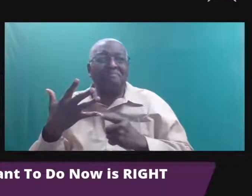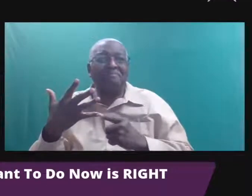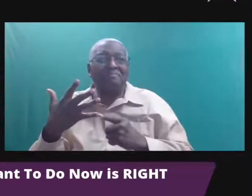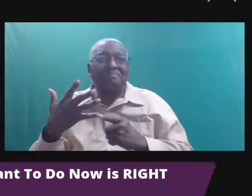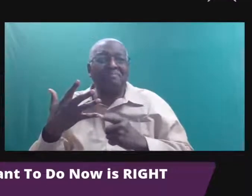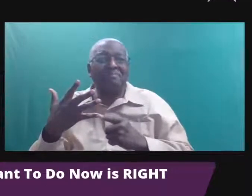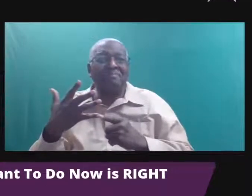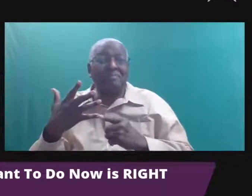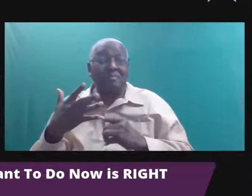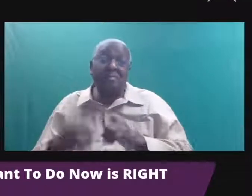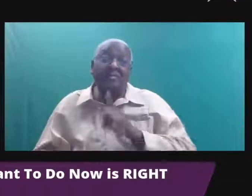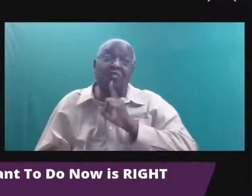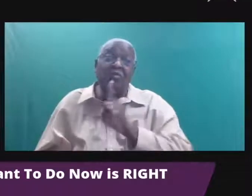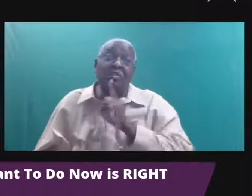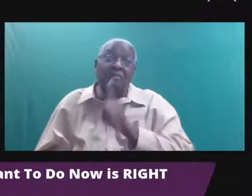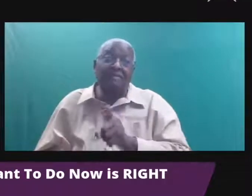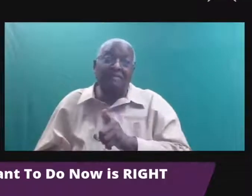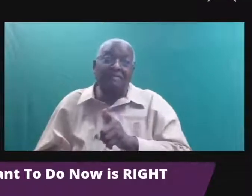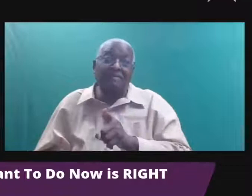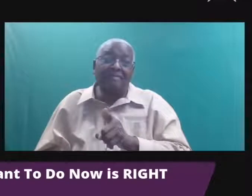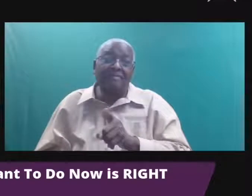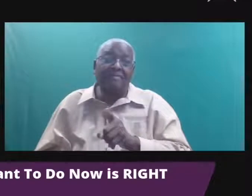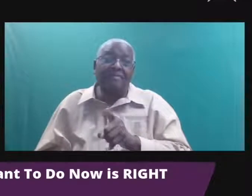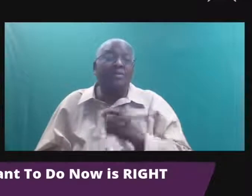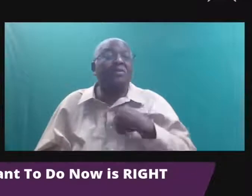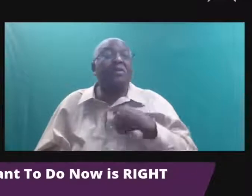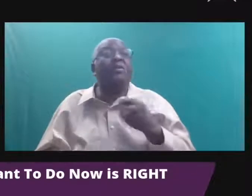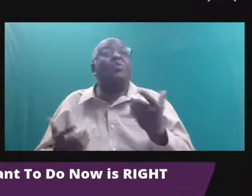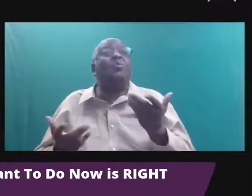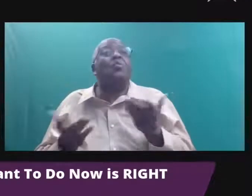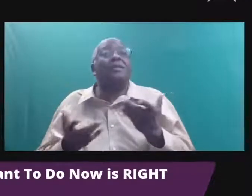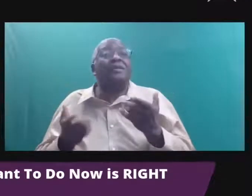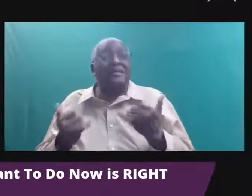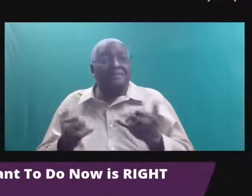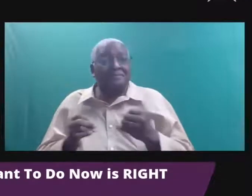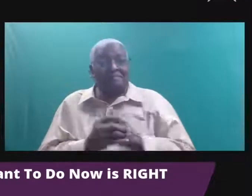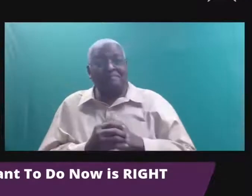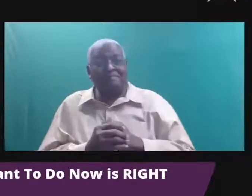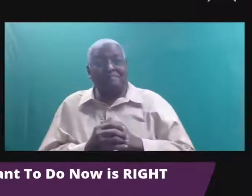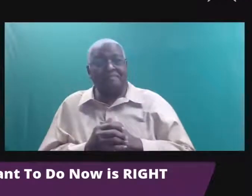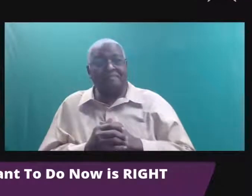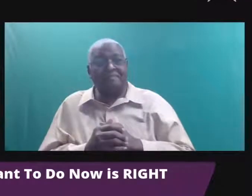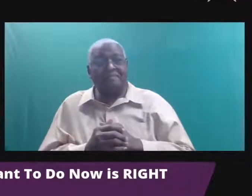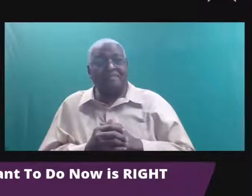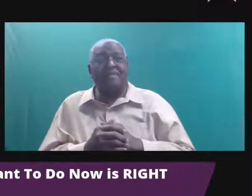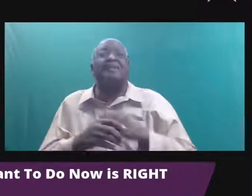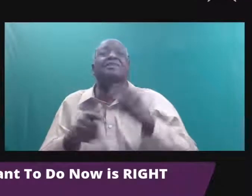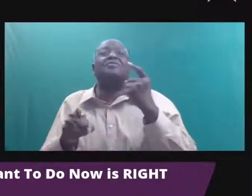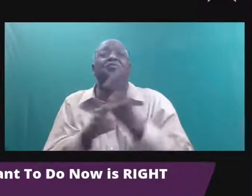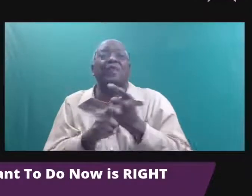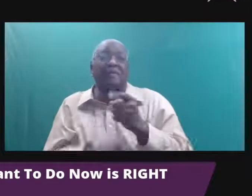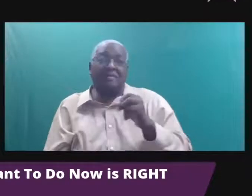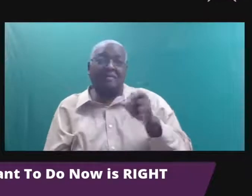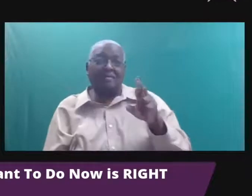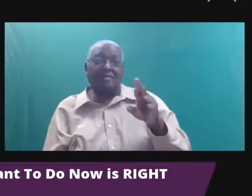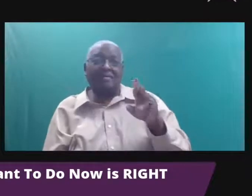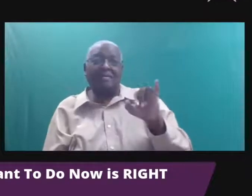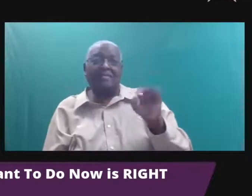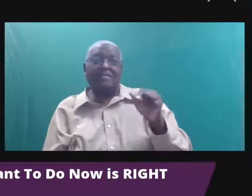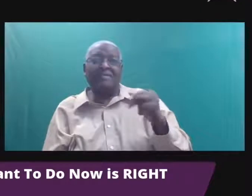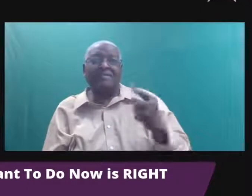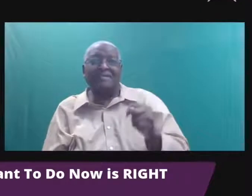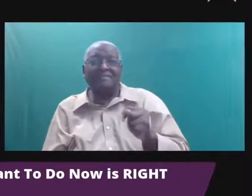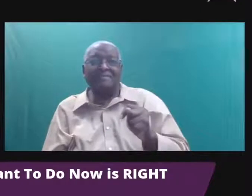The reality is, all I really want to do now is write. Listen, look, it's right in the